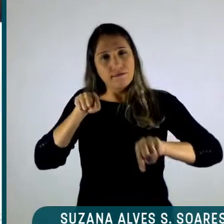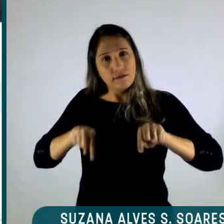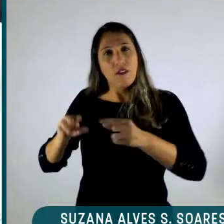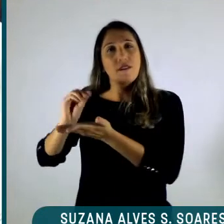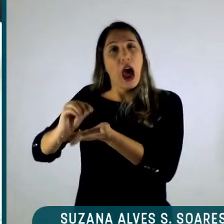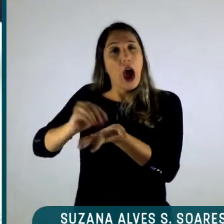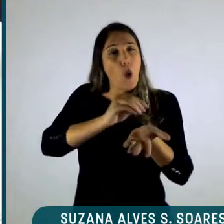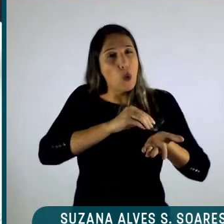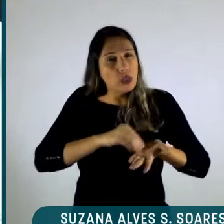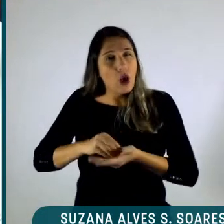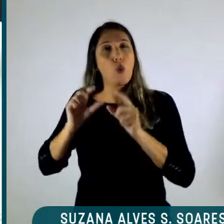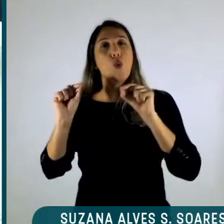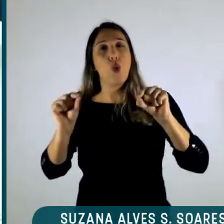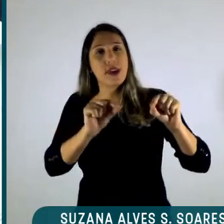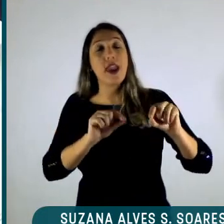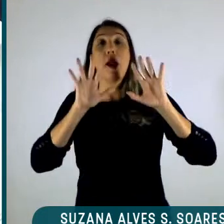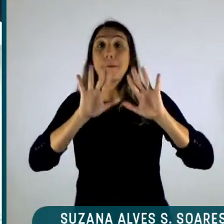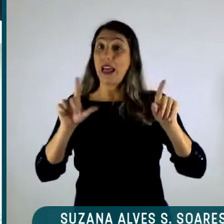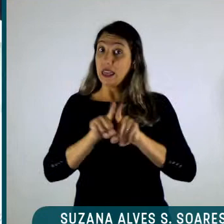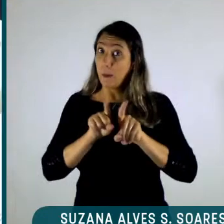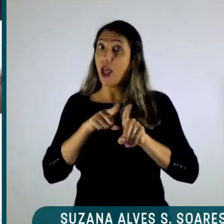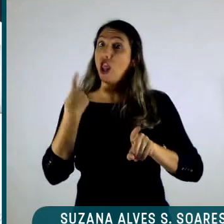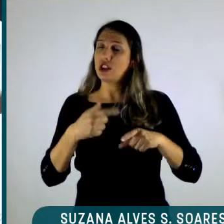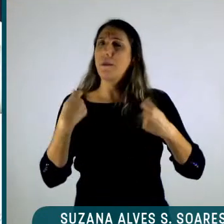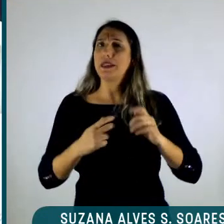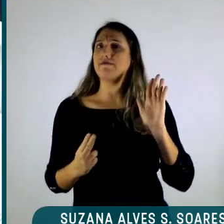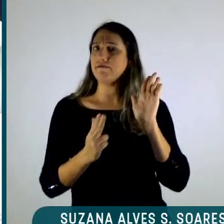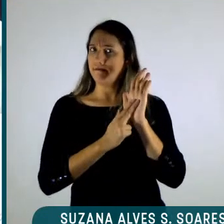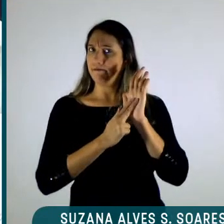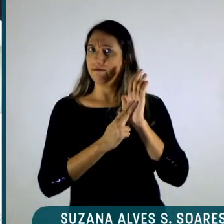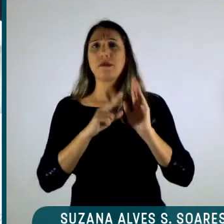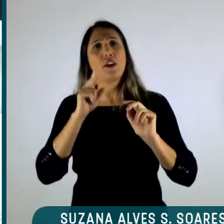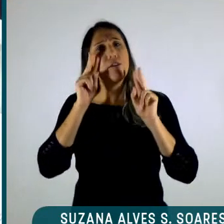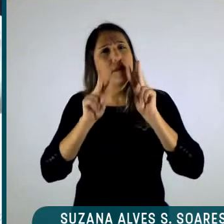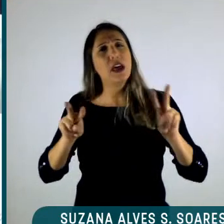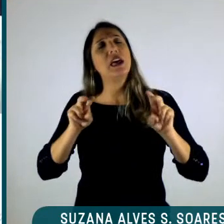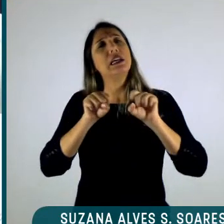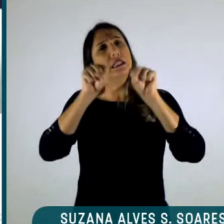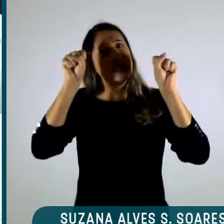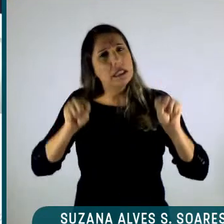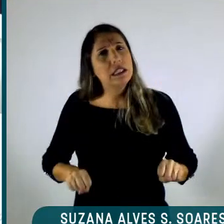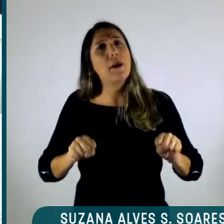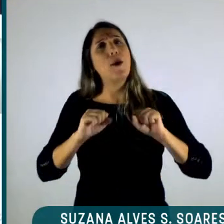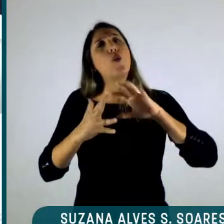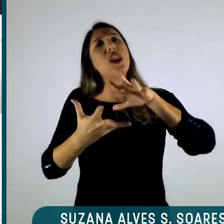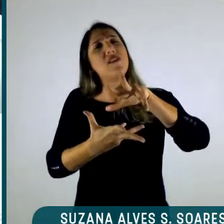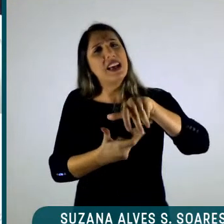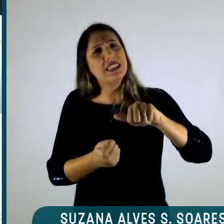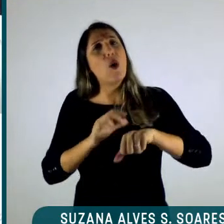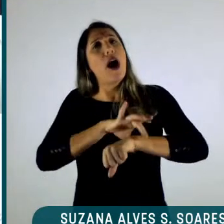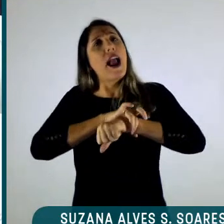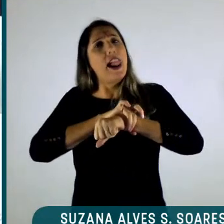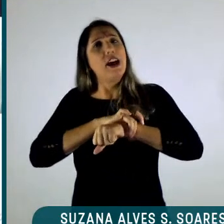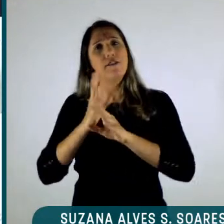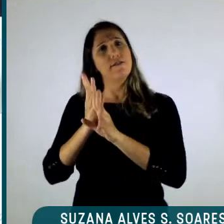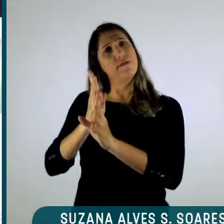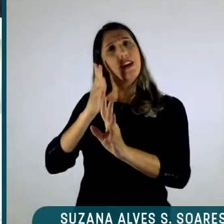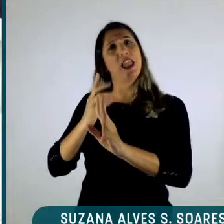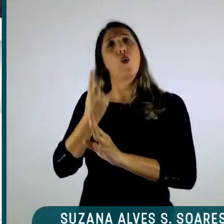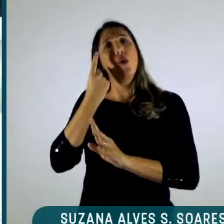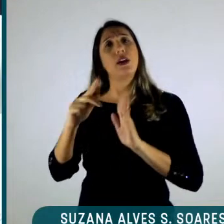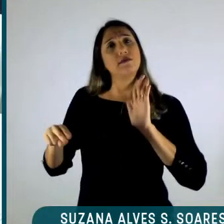the flaws, the fragilities, the gaps, but we have to recognize the good parts. For example, we